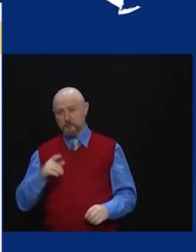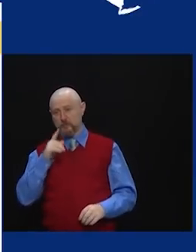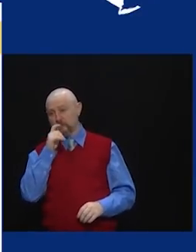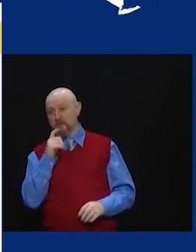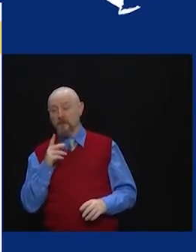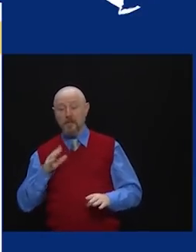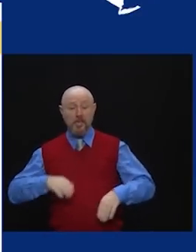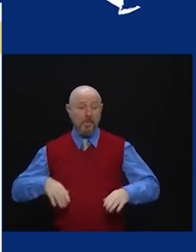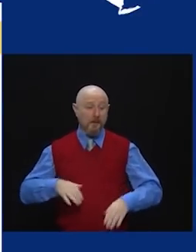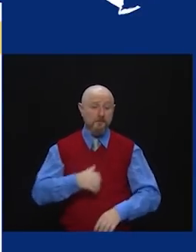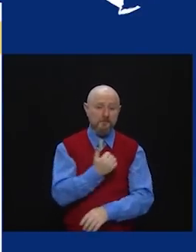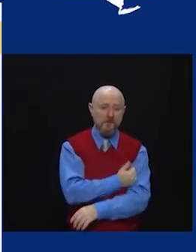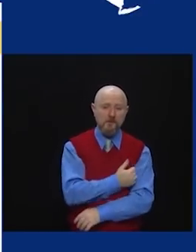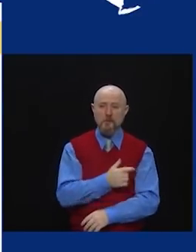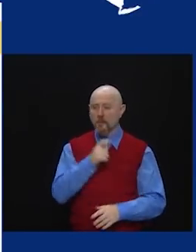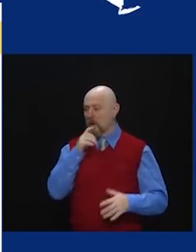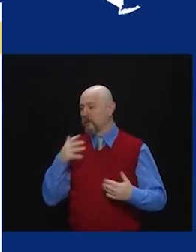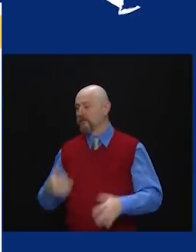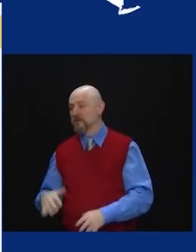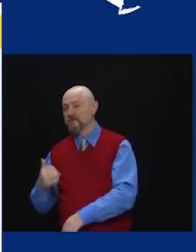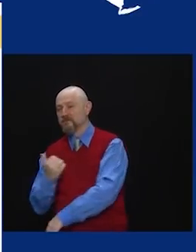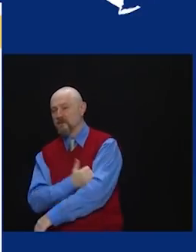vaccinated. It's an extraordinary difference, extraordinary.